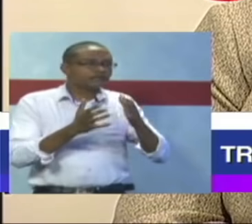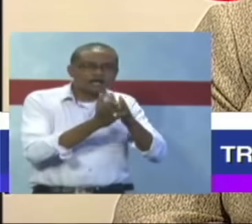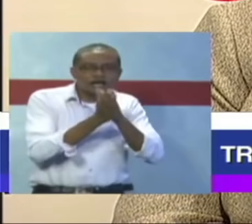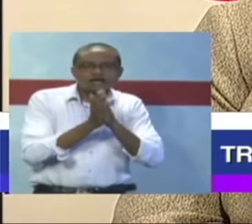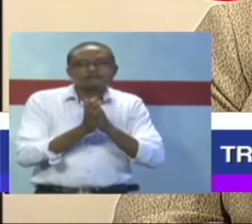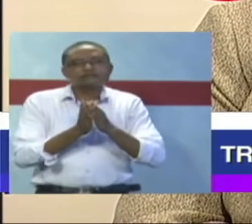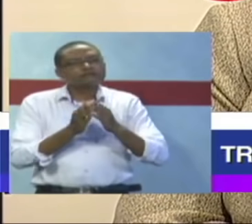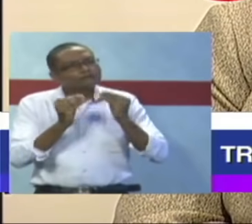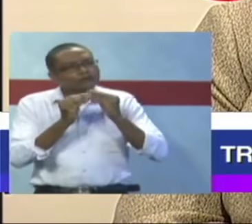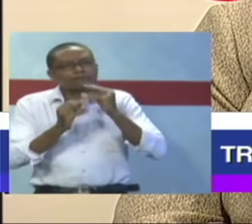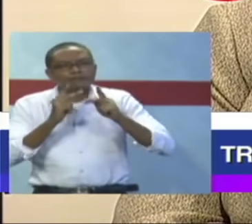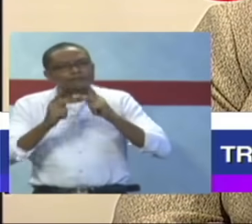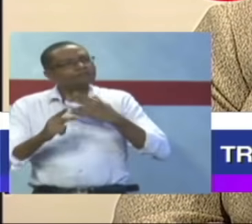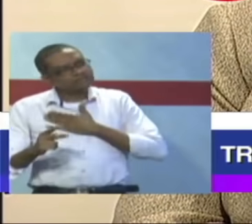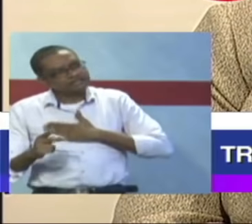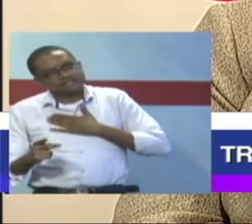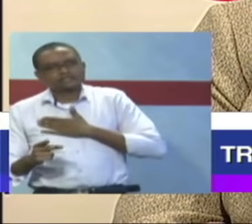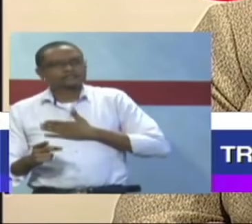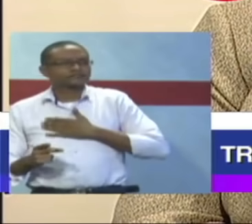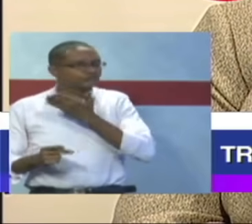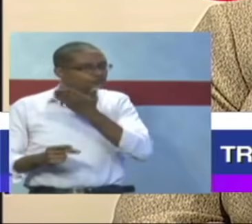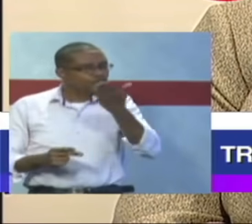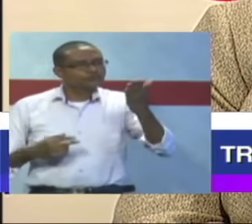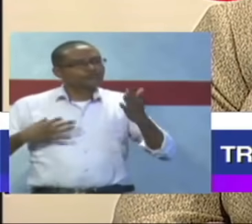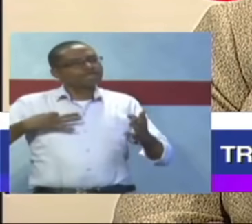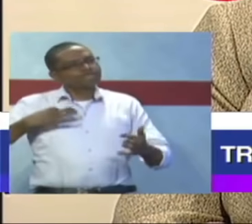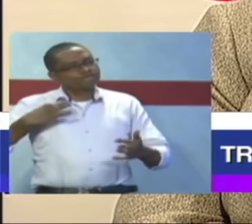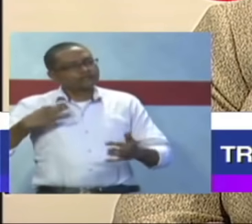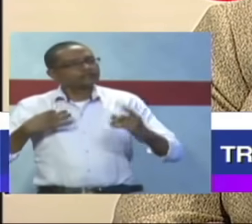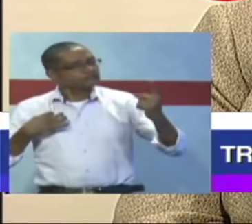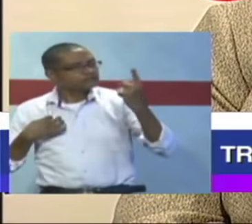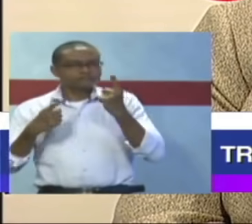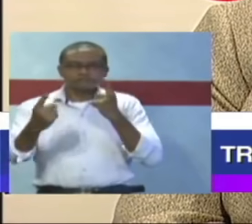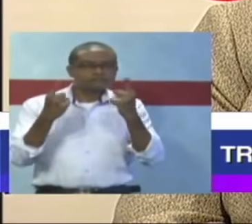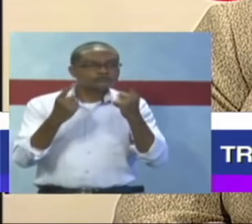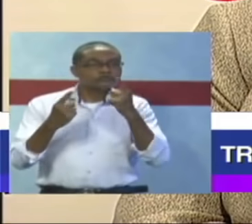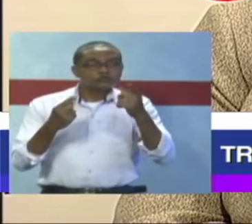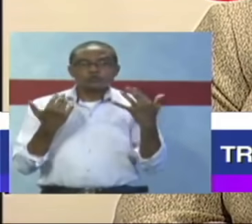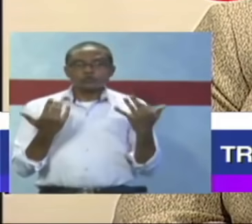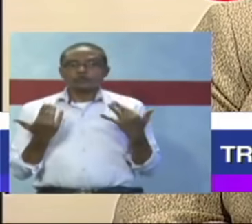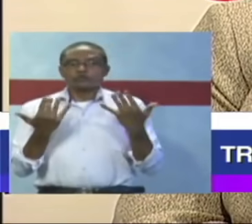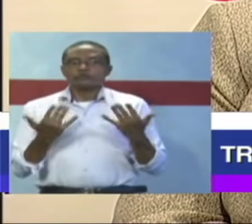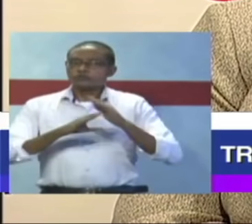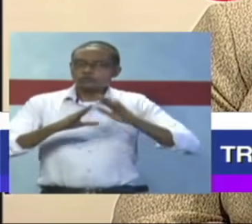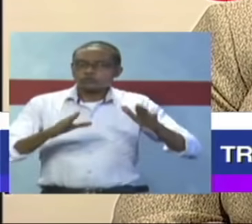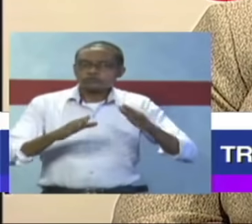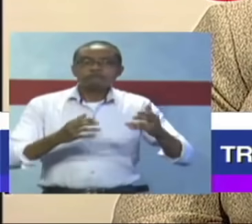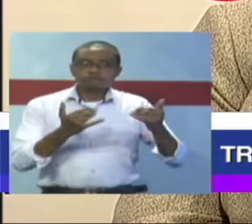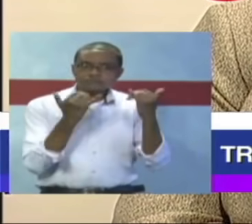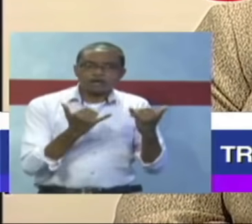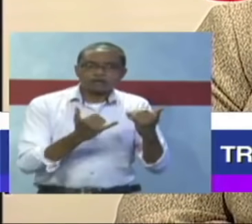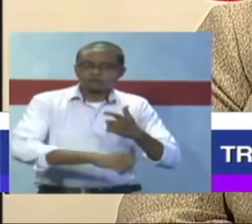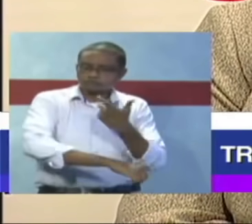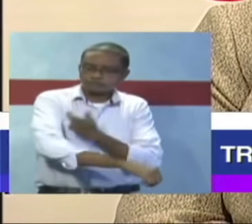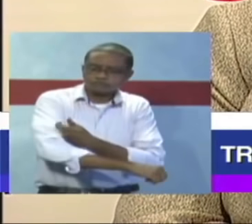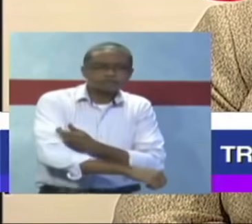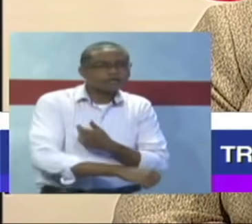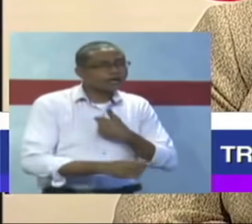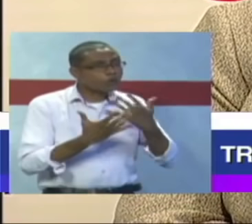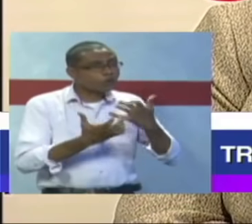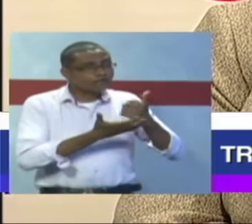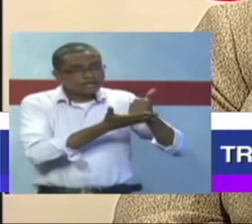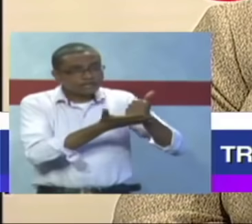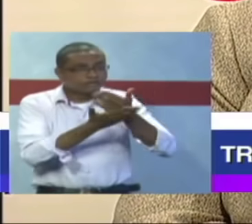more persons to come out and be vaccinated. So don't delay, vaccinate today. I just want to remind you